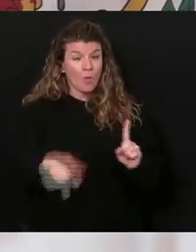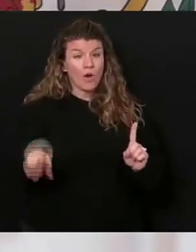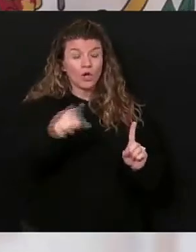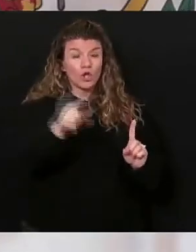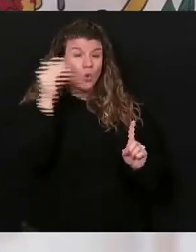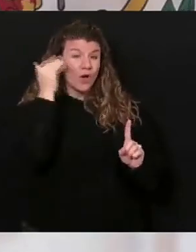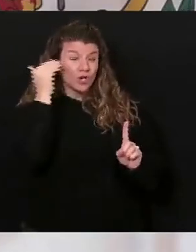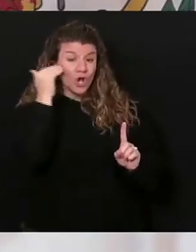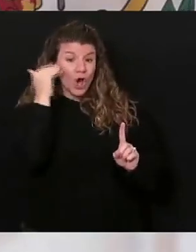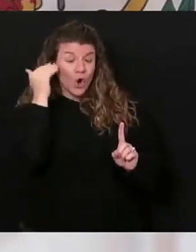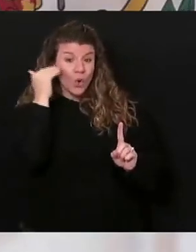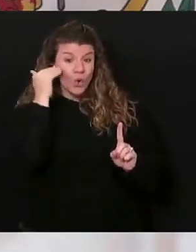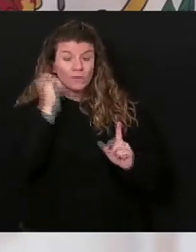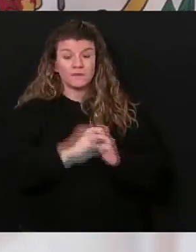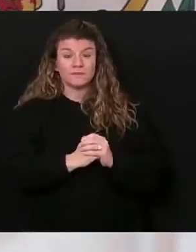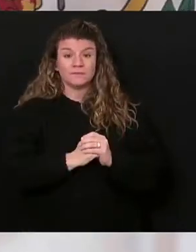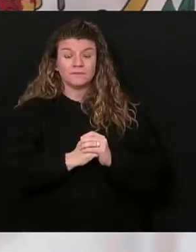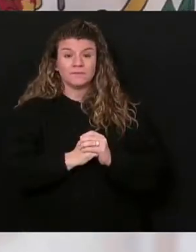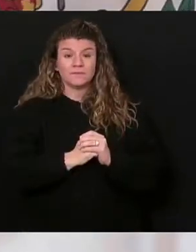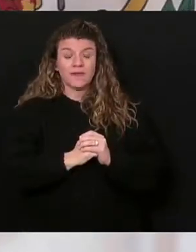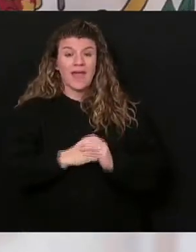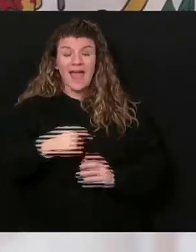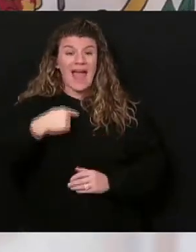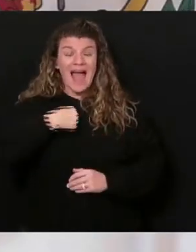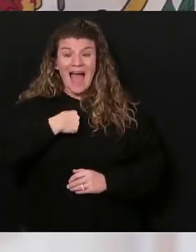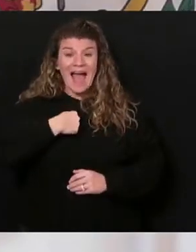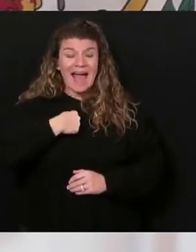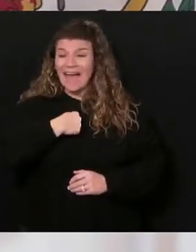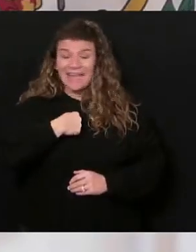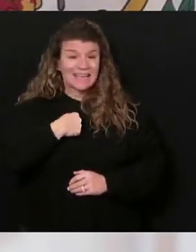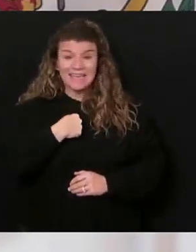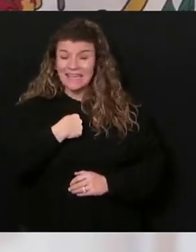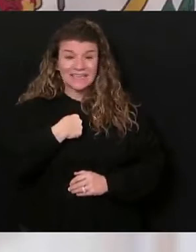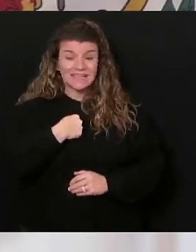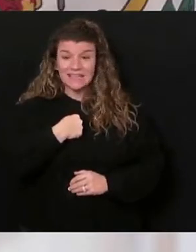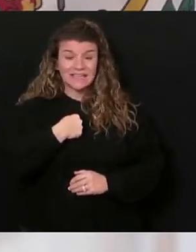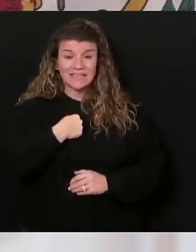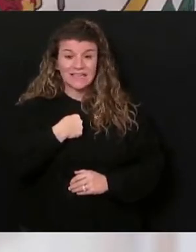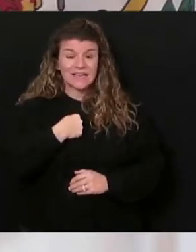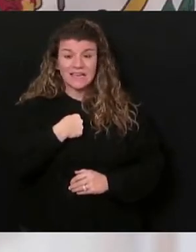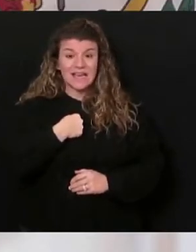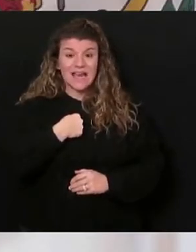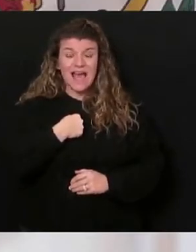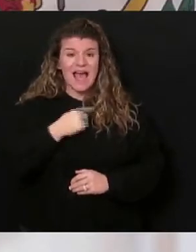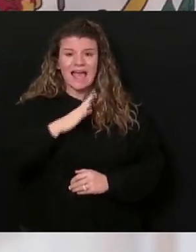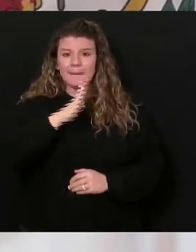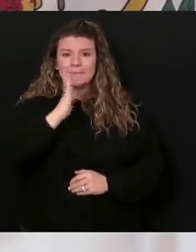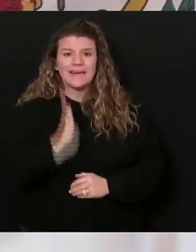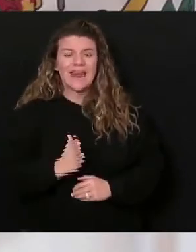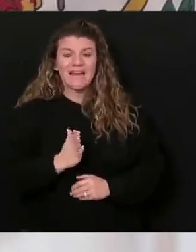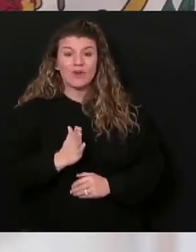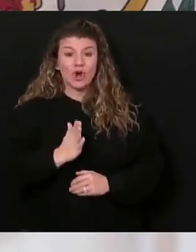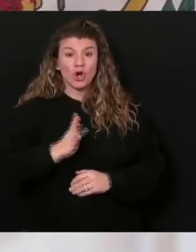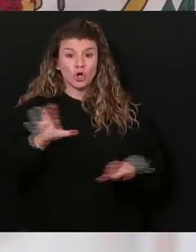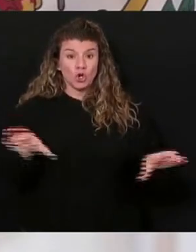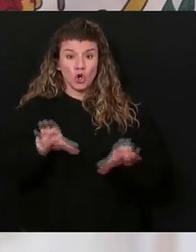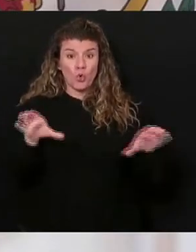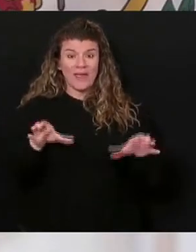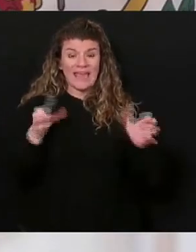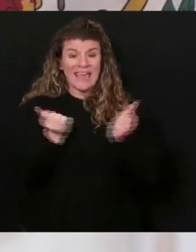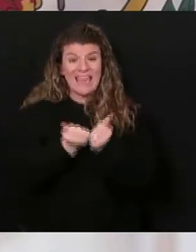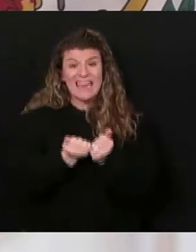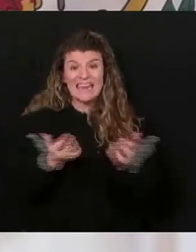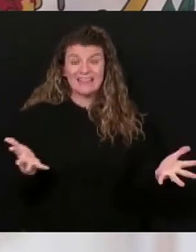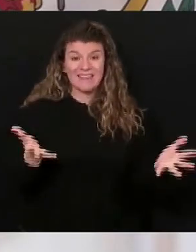way on earth that I'm going to do anything whatsoever in this capacity, in this job, to benefit me. There's no